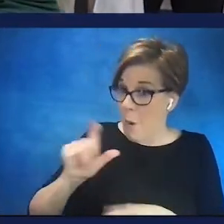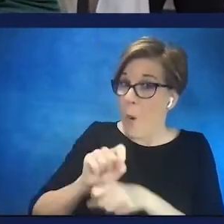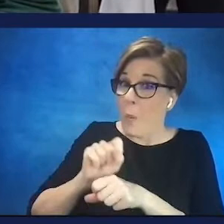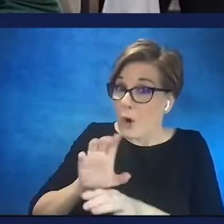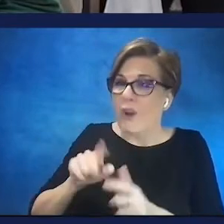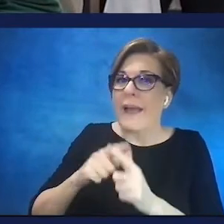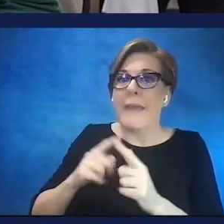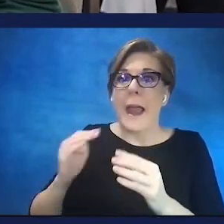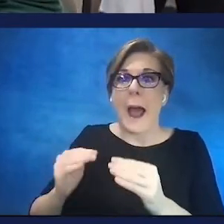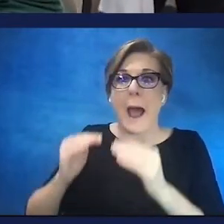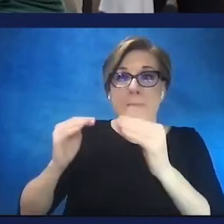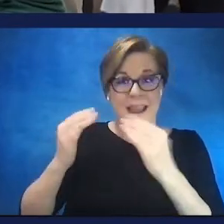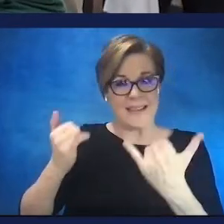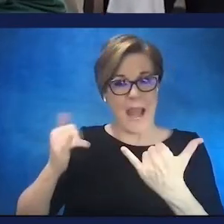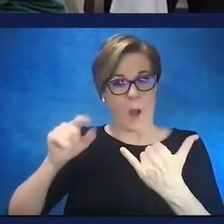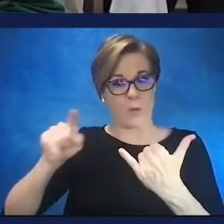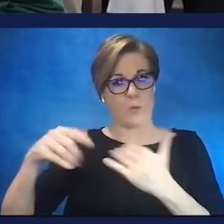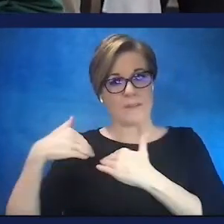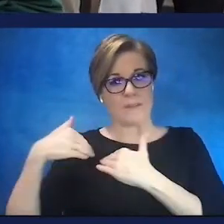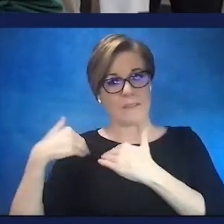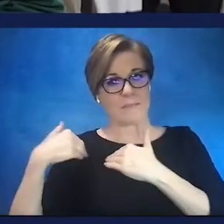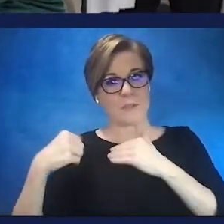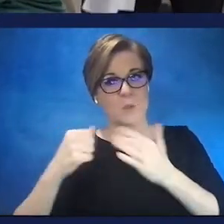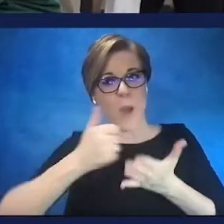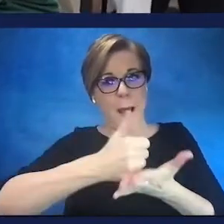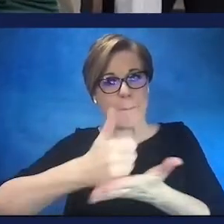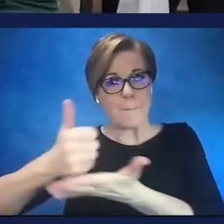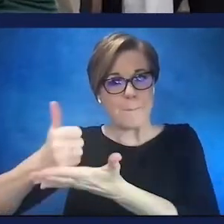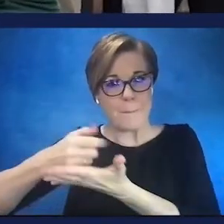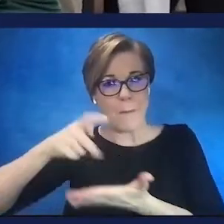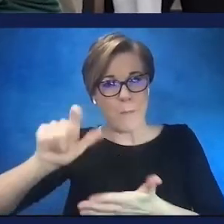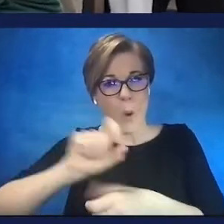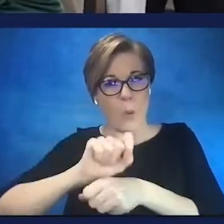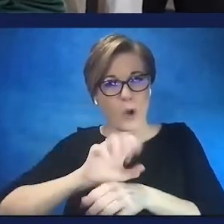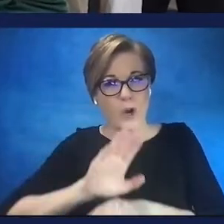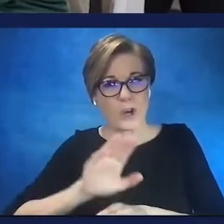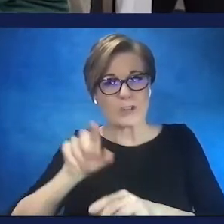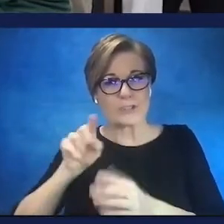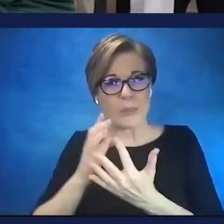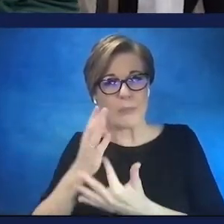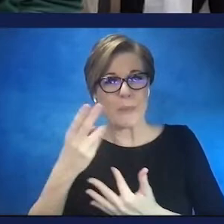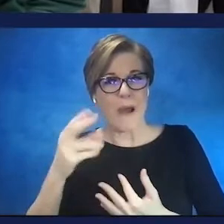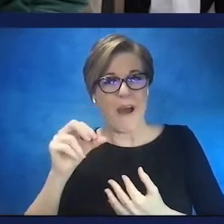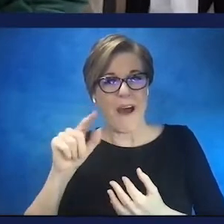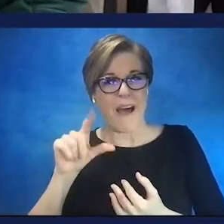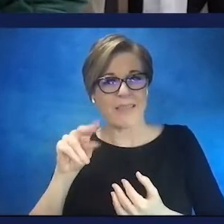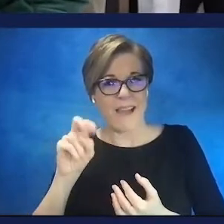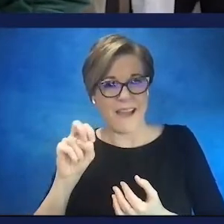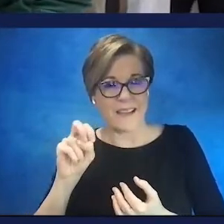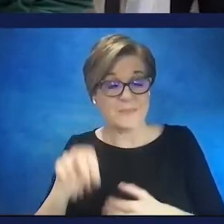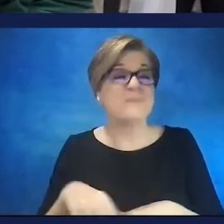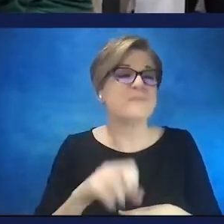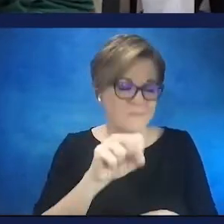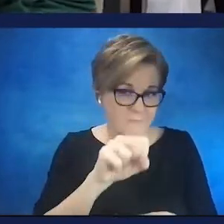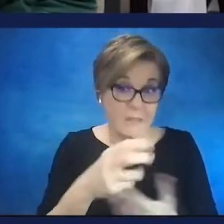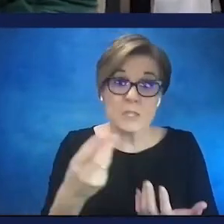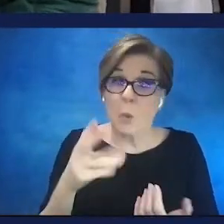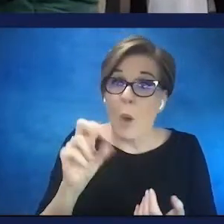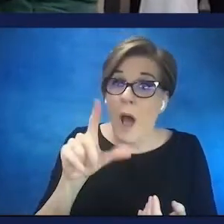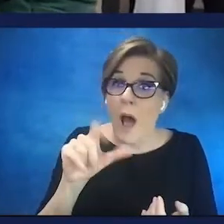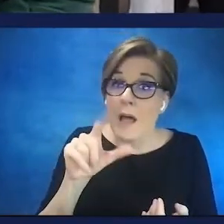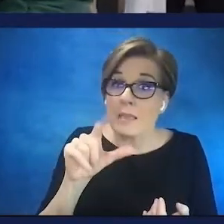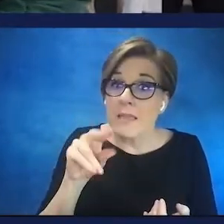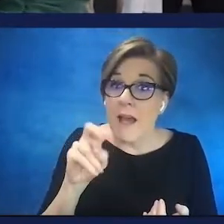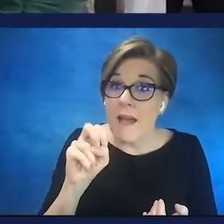answer questions from poll workers at our hotline. That's correct. So our poll workers will call into our hotline if